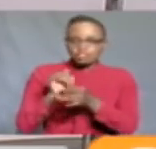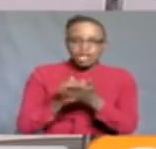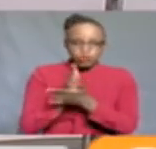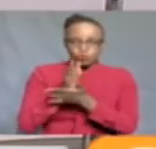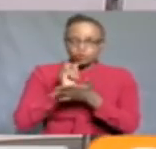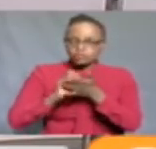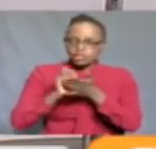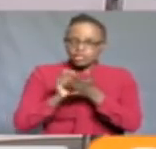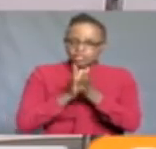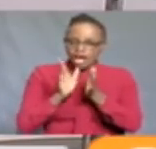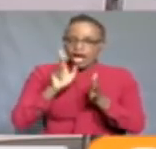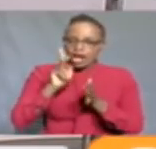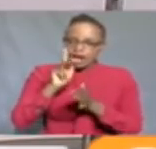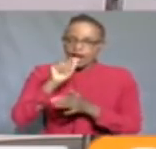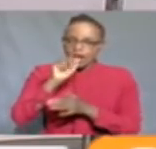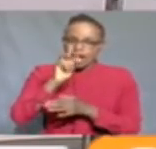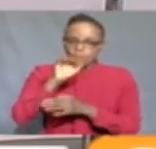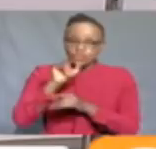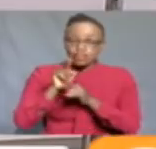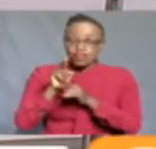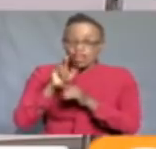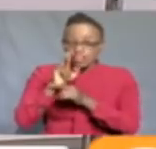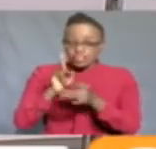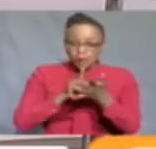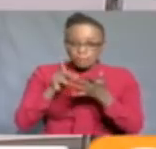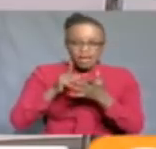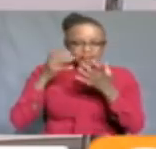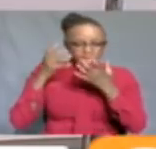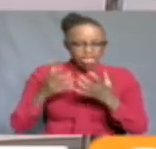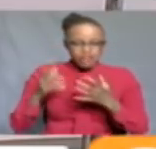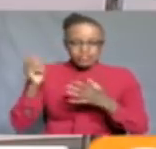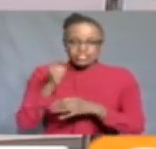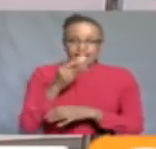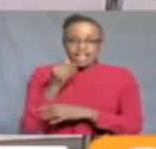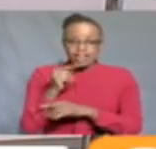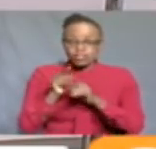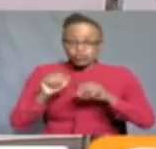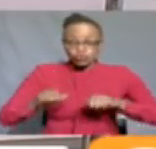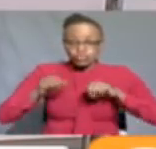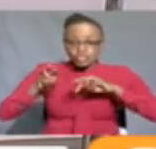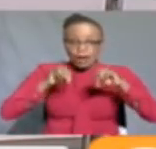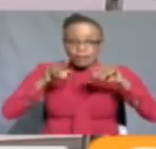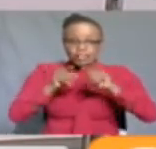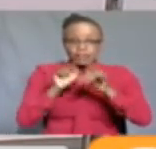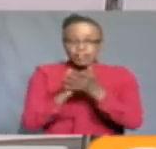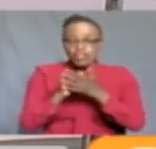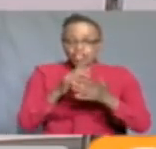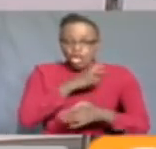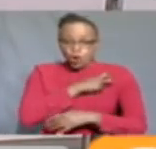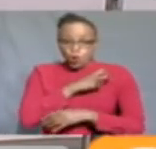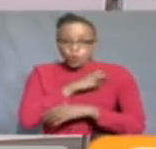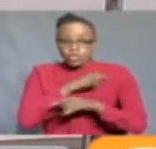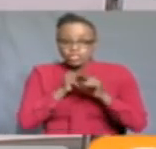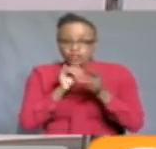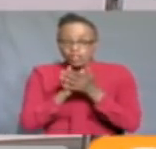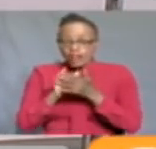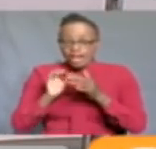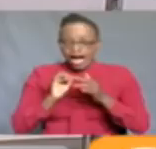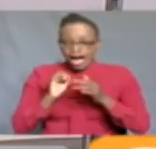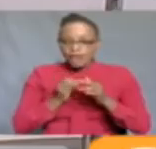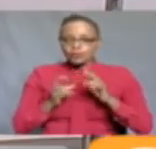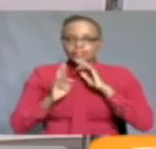General Moss Ndiema, claims the airline continues to pay hefty salaries to senior managers and consultants, as Faisal Ahmed